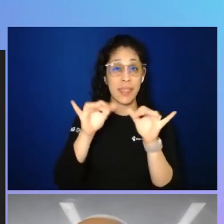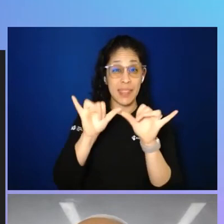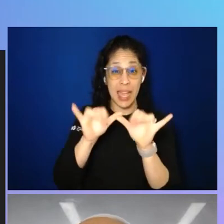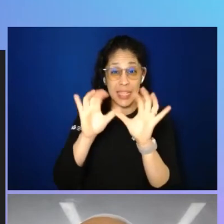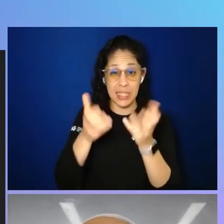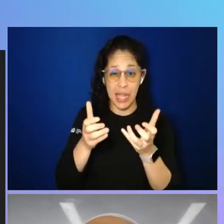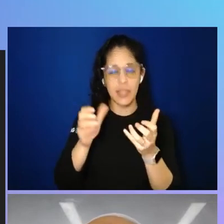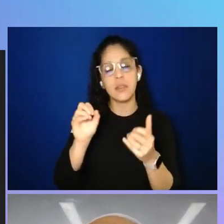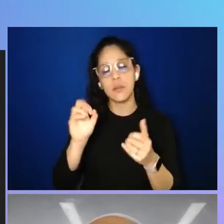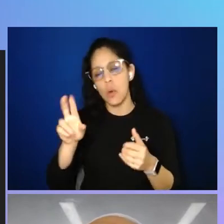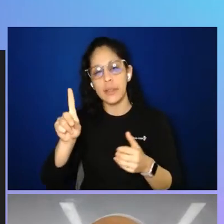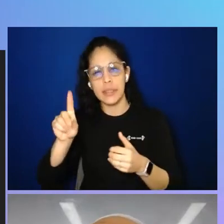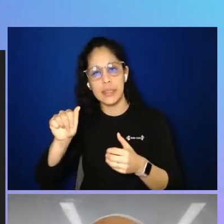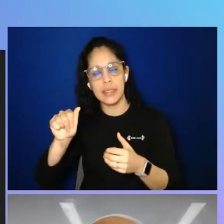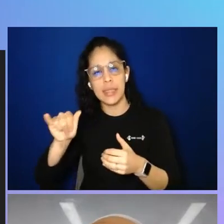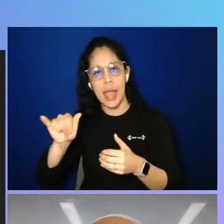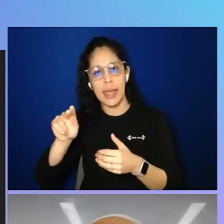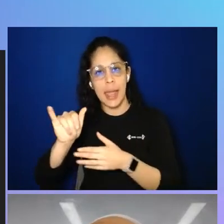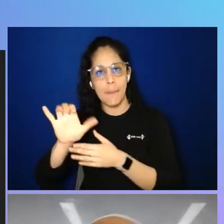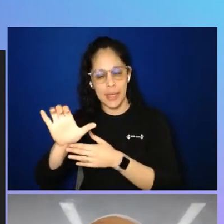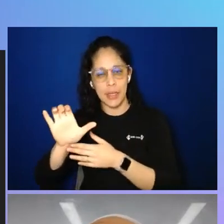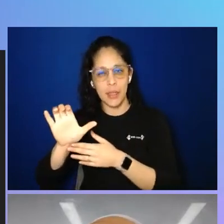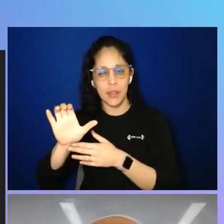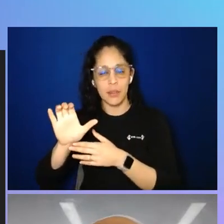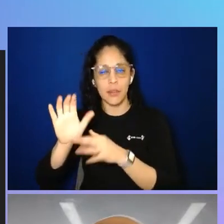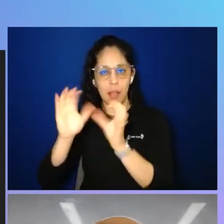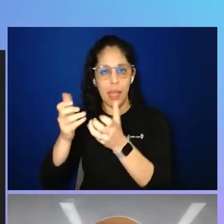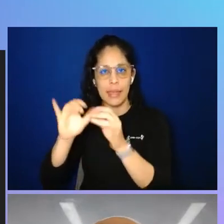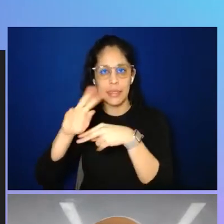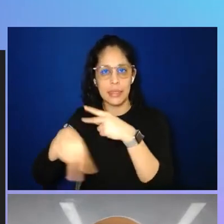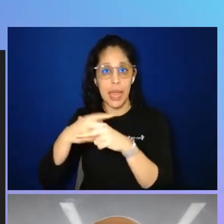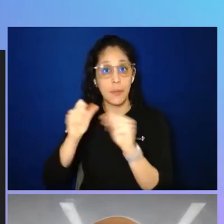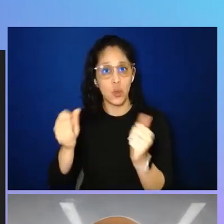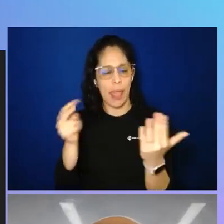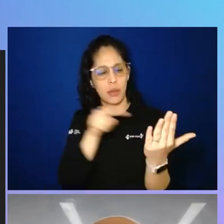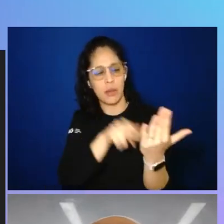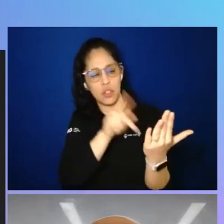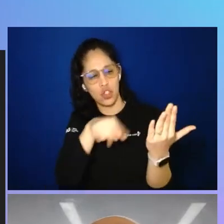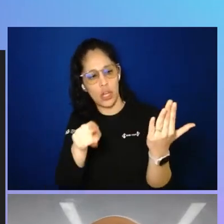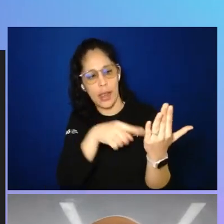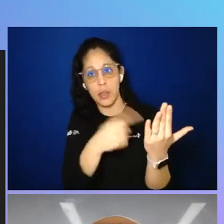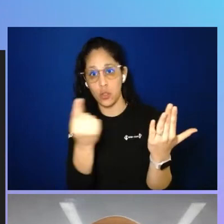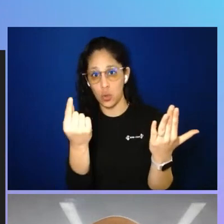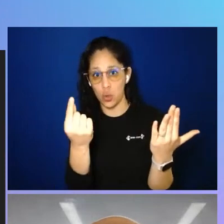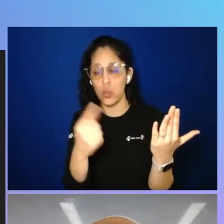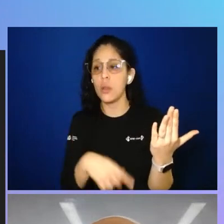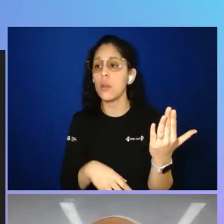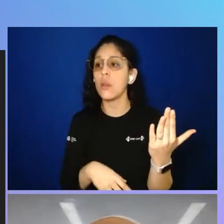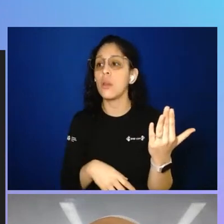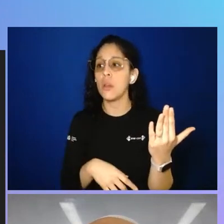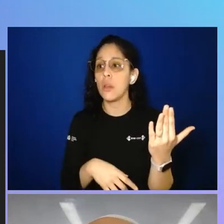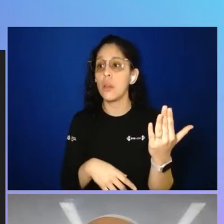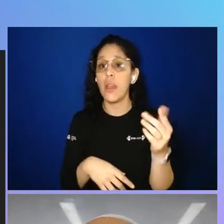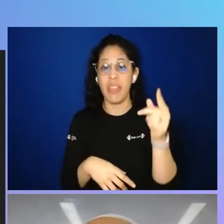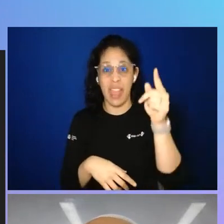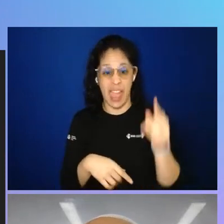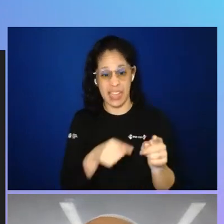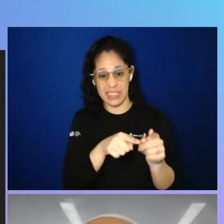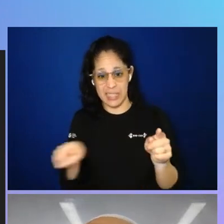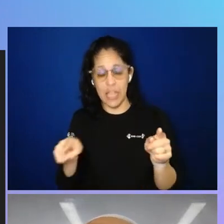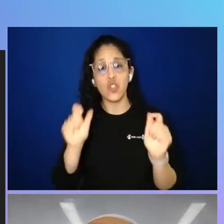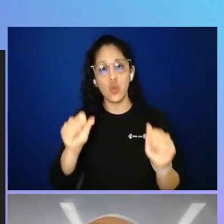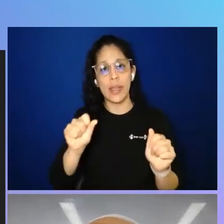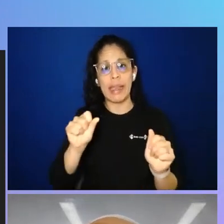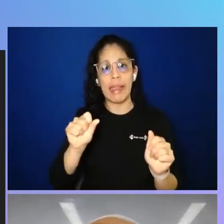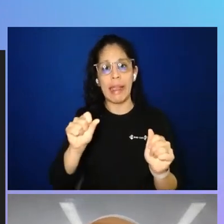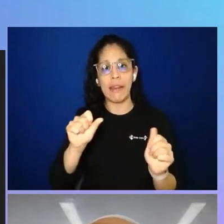size. And based on that, flip the axis of the stack view. In the screen,